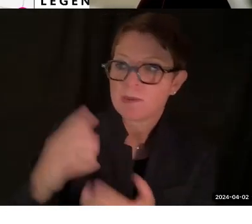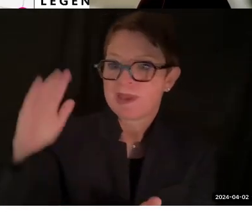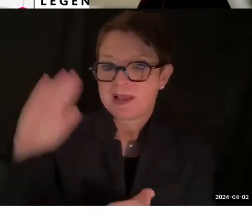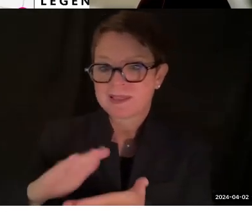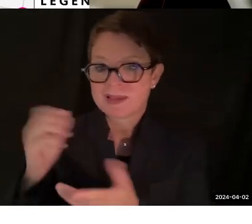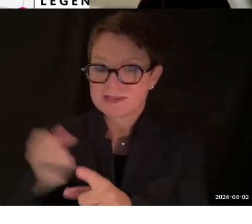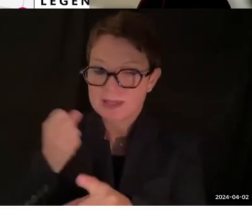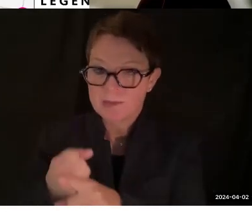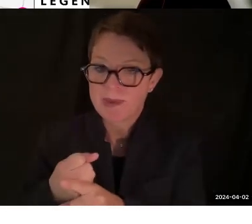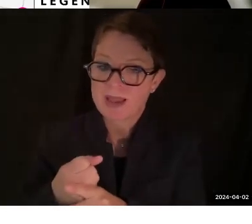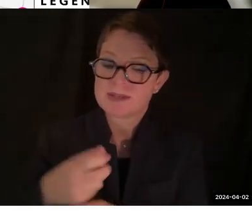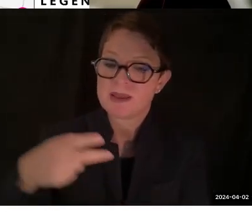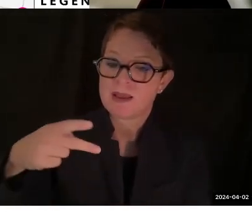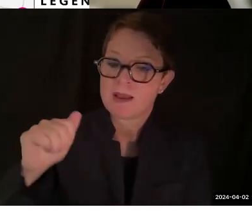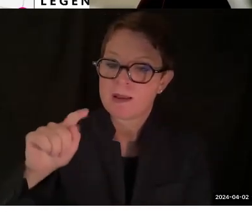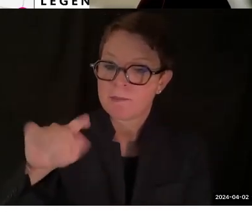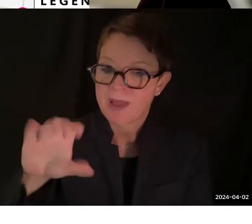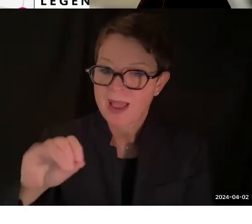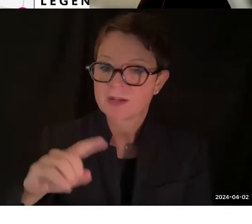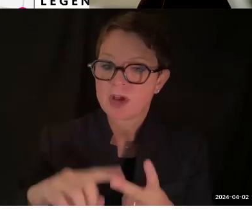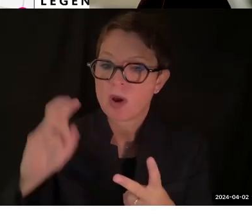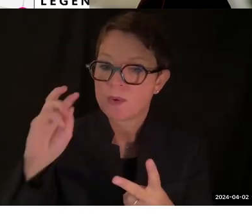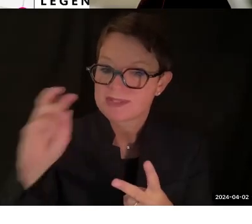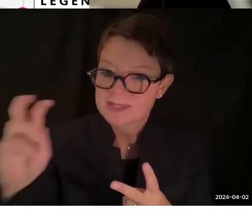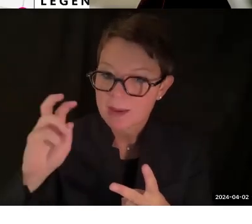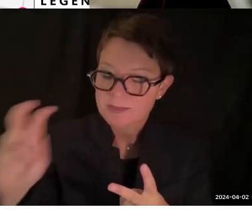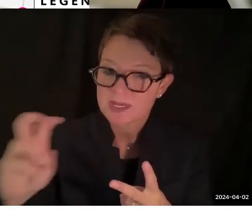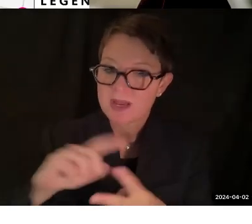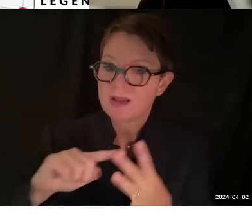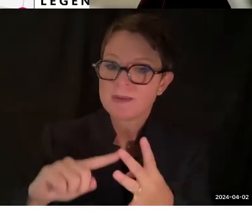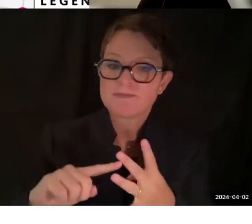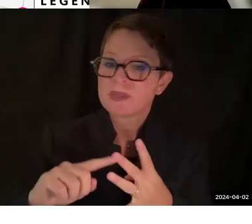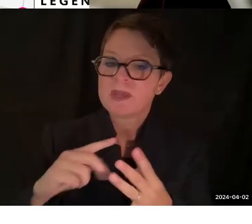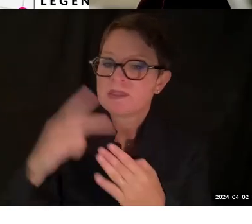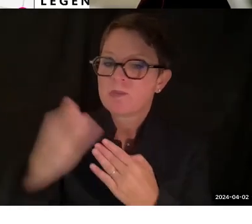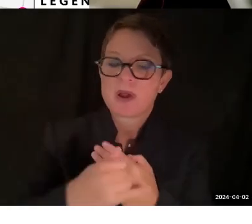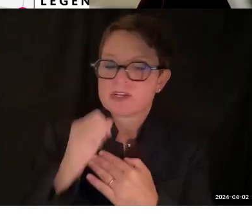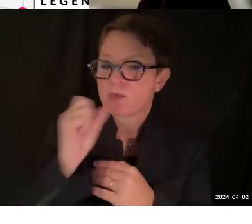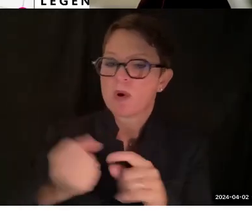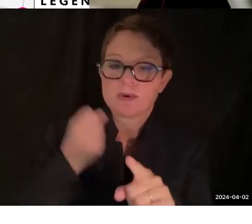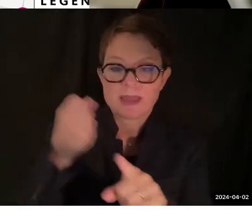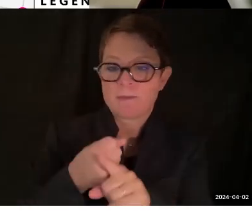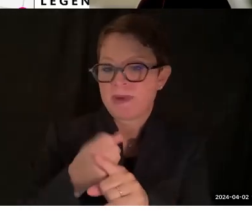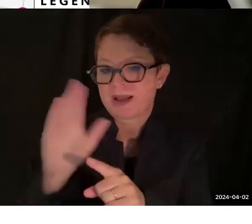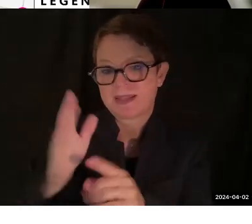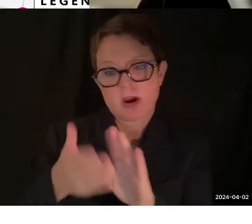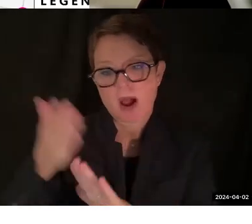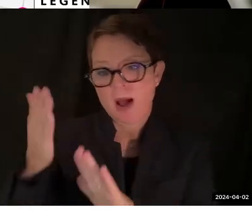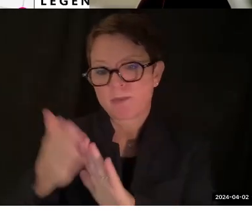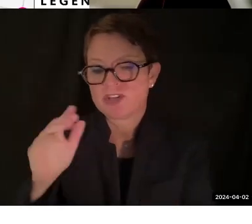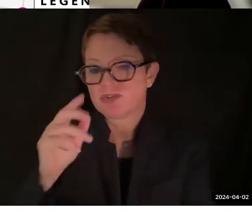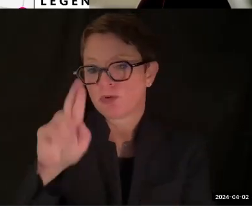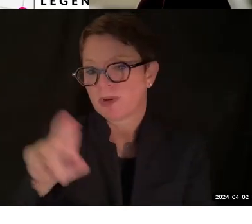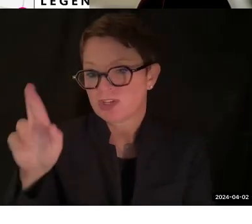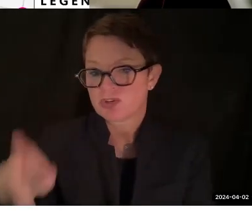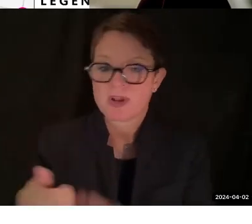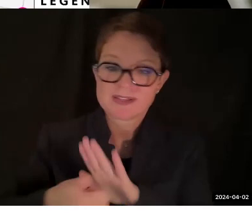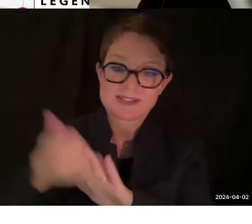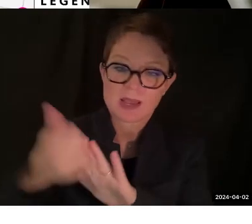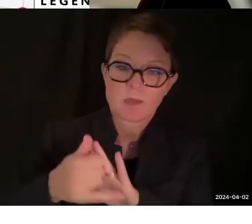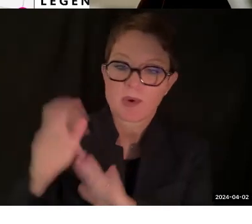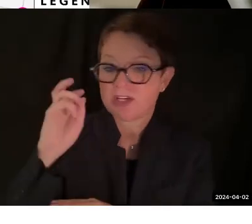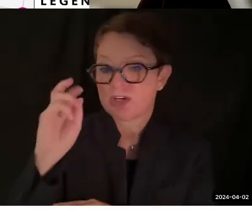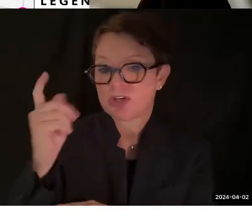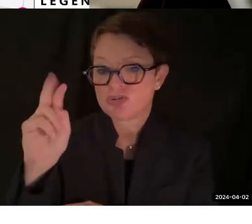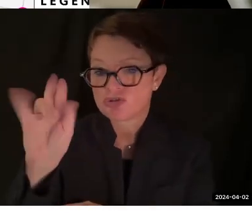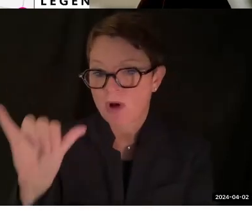some ongoing coordination discussion, the project is not expected to result in operational impacts to the regional rail, subway, trolley,